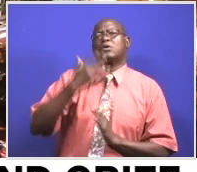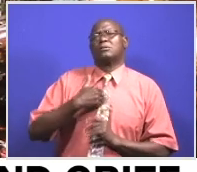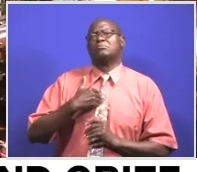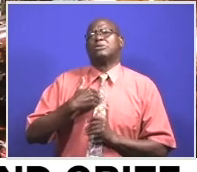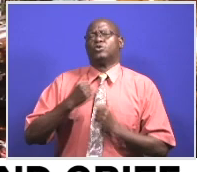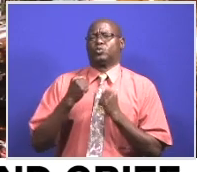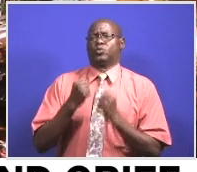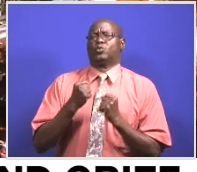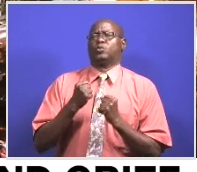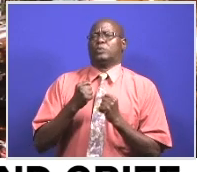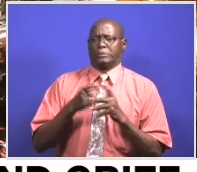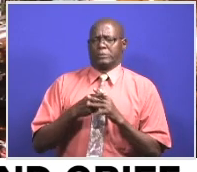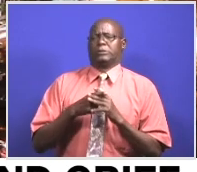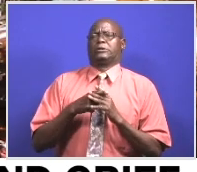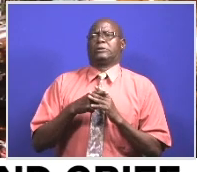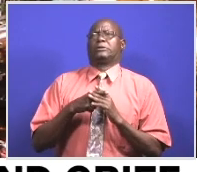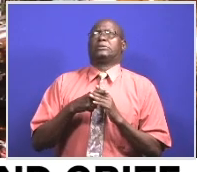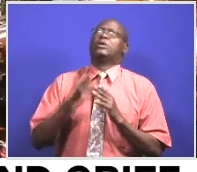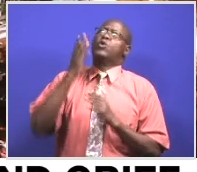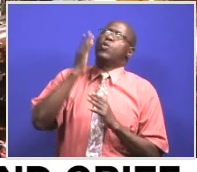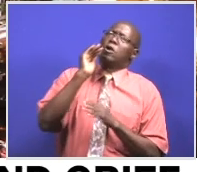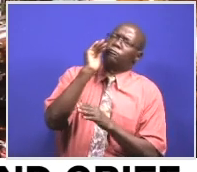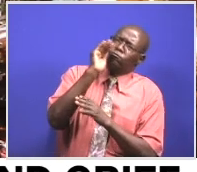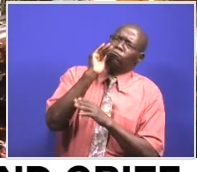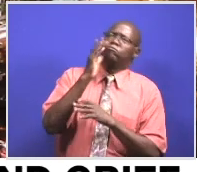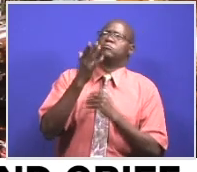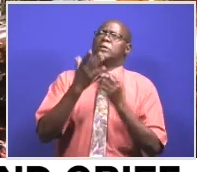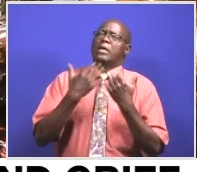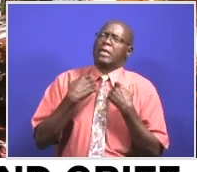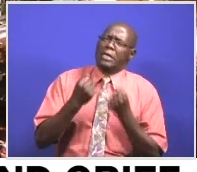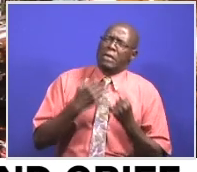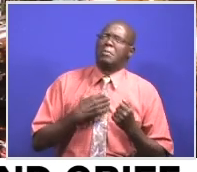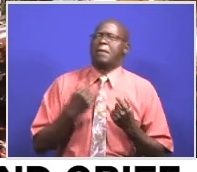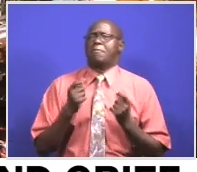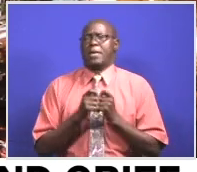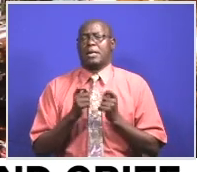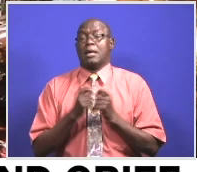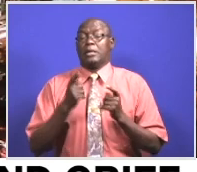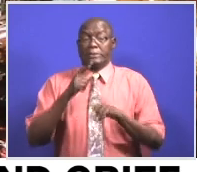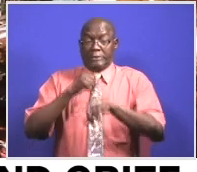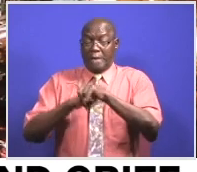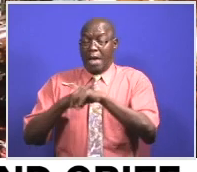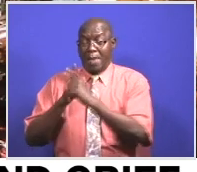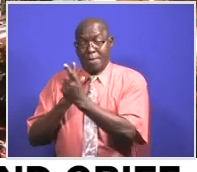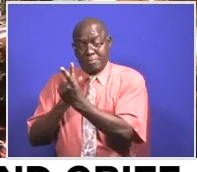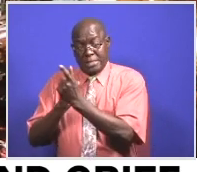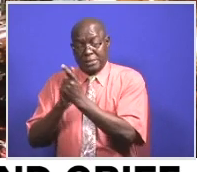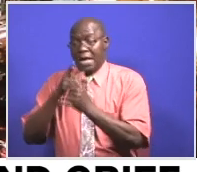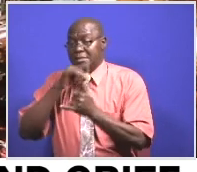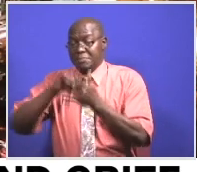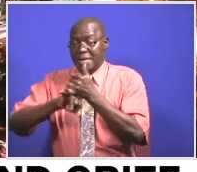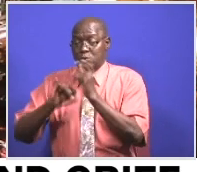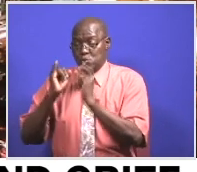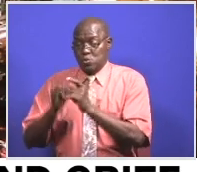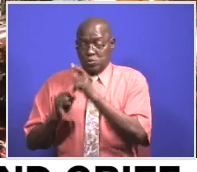So the moment I met my husband who I'm married to, wow, I could understand this is love, you know. I have